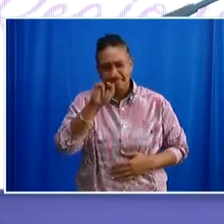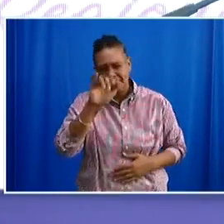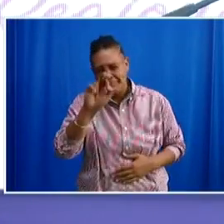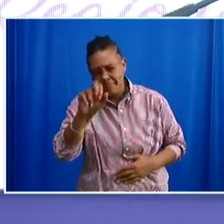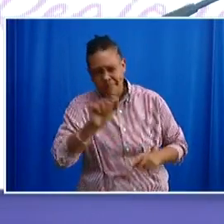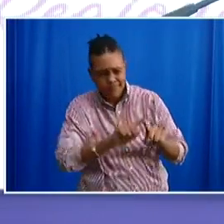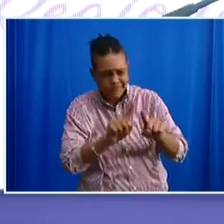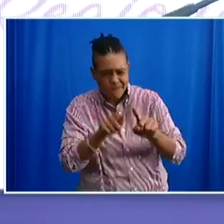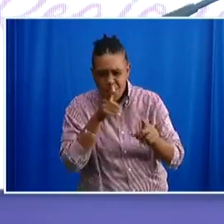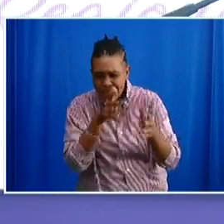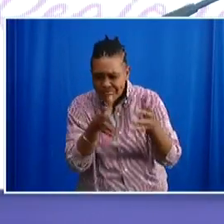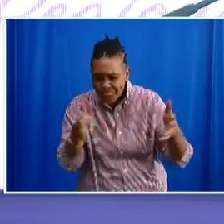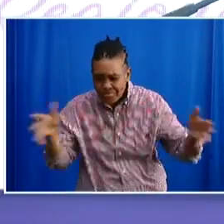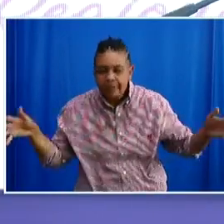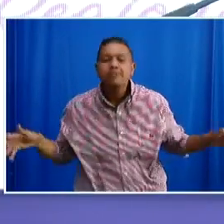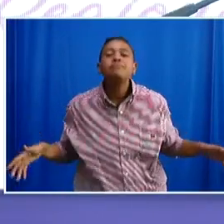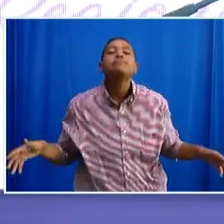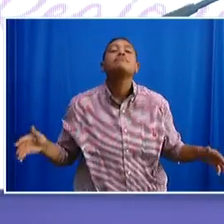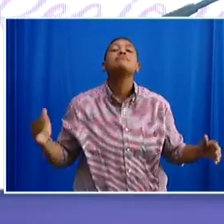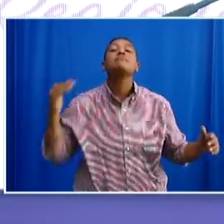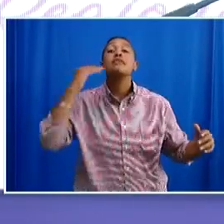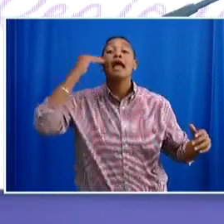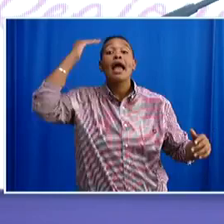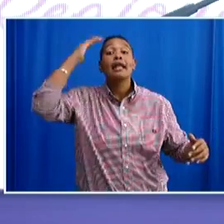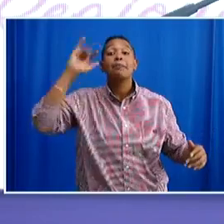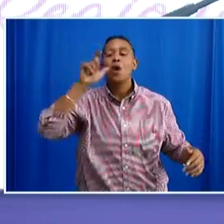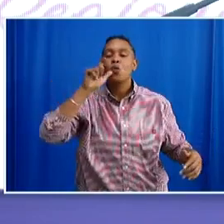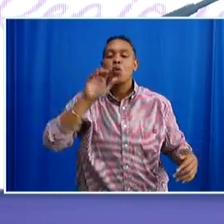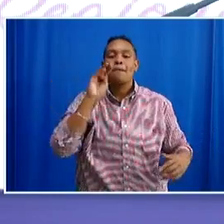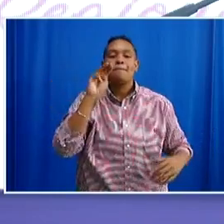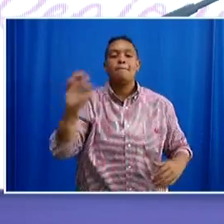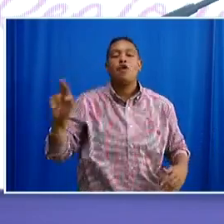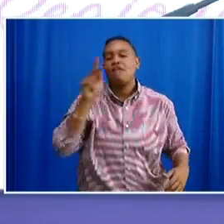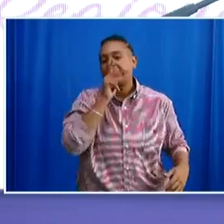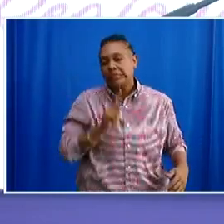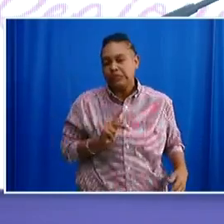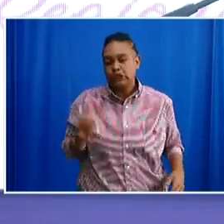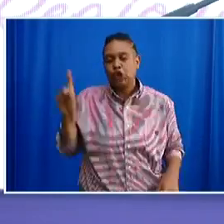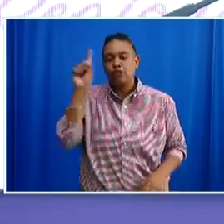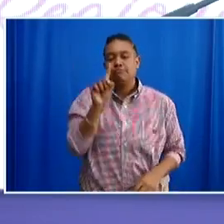Mayors, headed by the Mayor of Kingston,